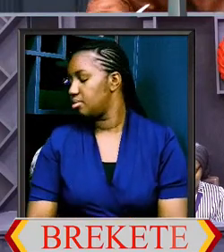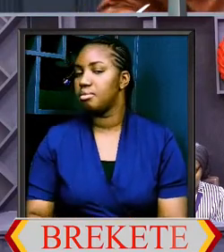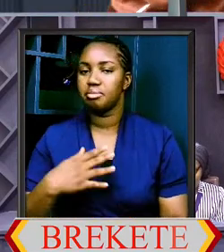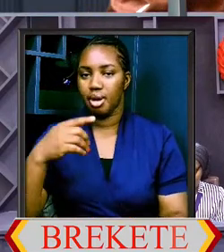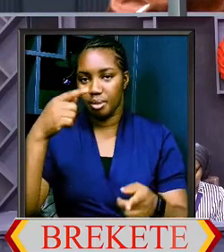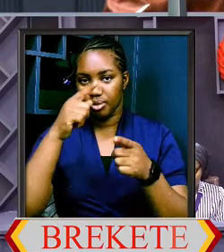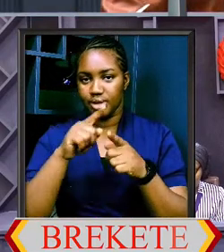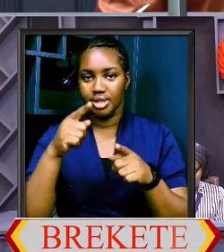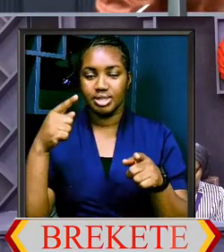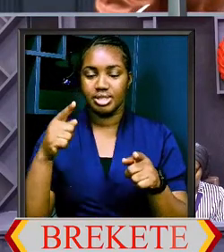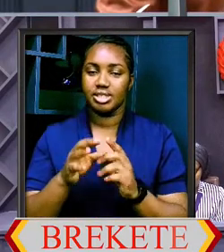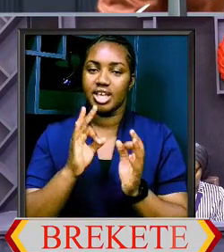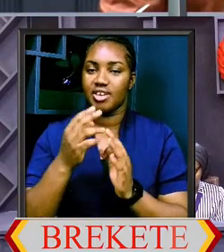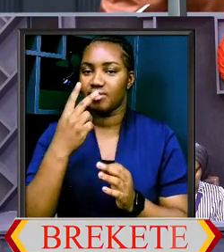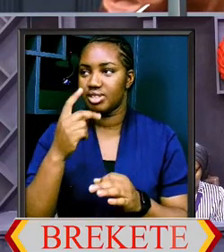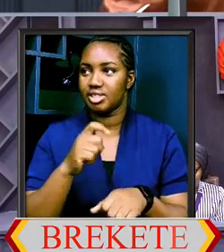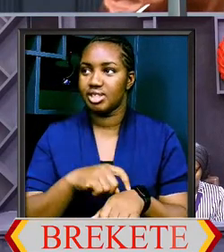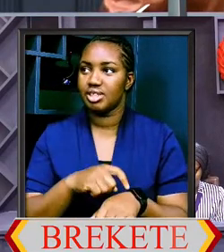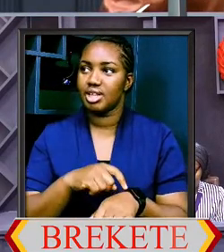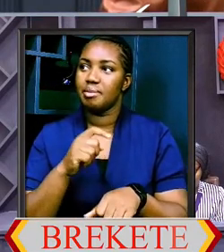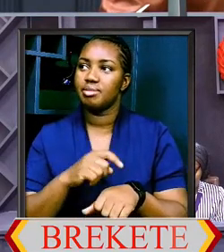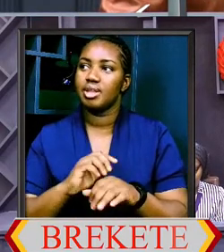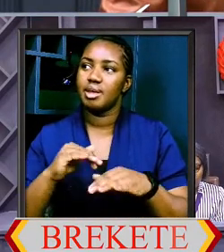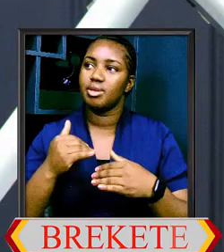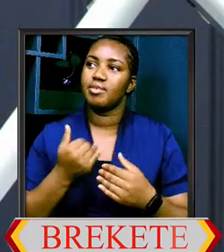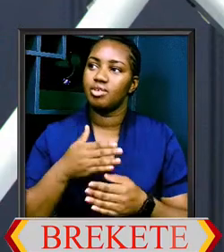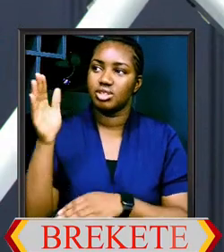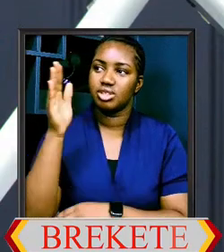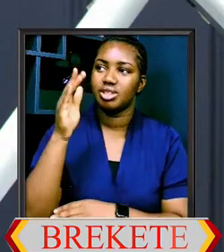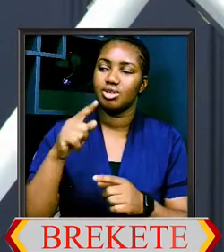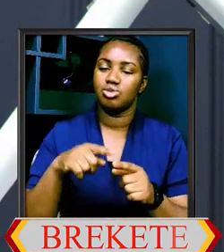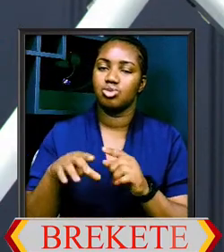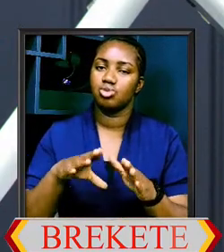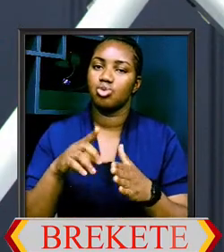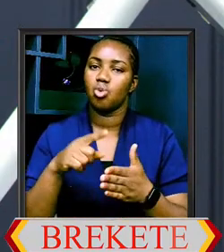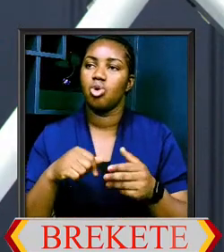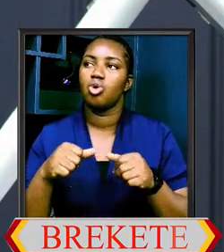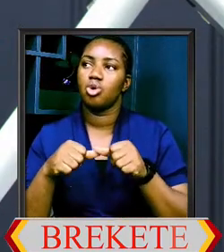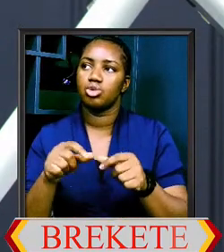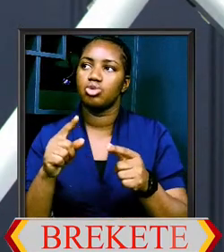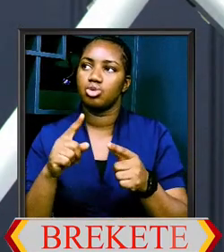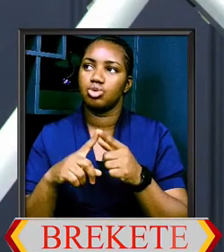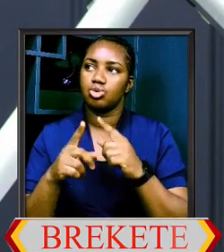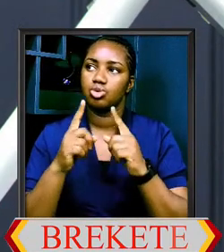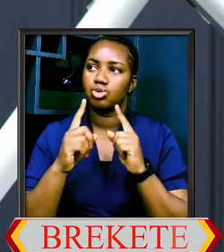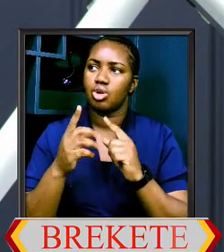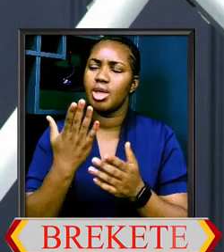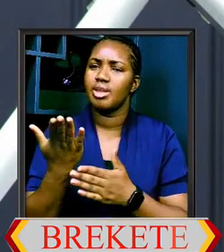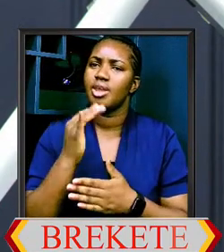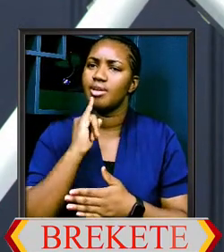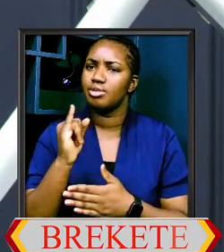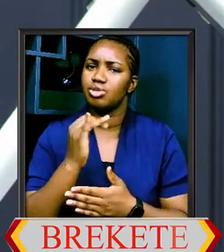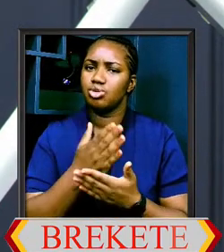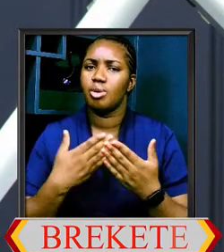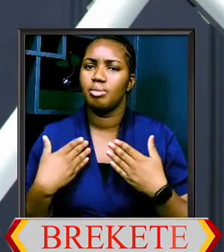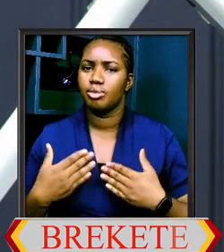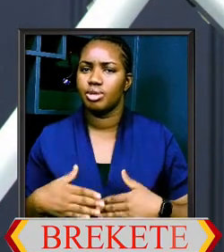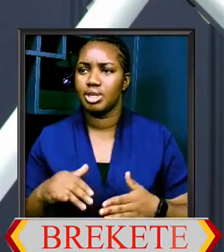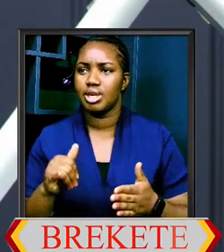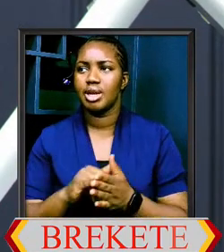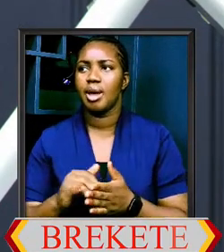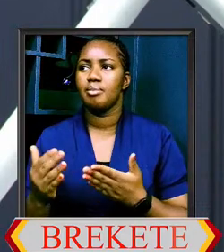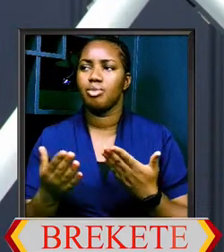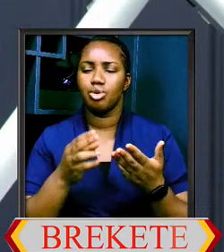My brothers, my sisters, when I looked at and I said, the time done, they give us signal to do things. Signal, make we continue to the vanor, they go. You get somebody way,